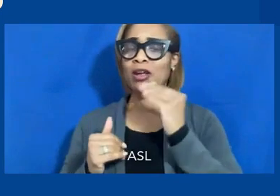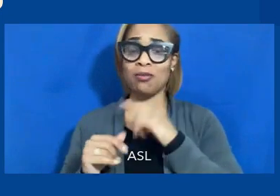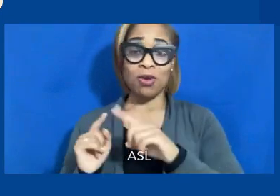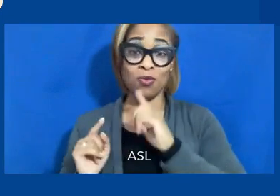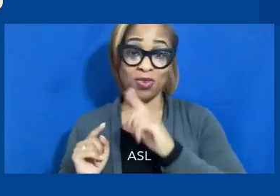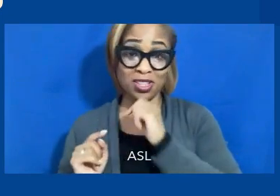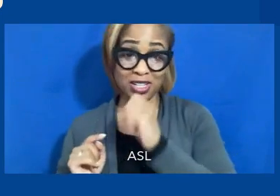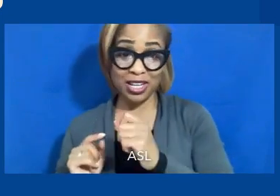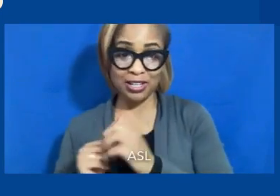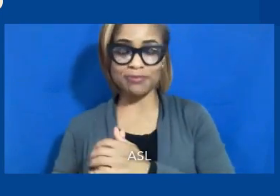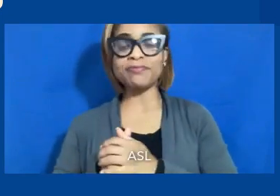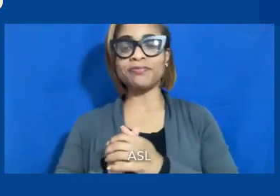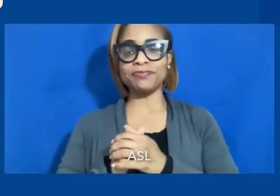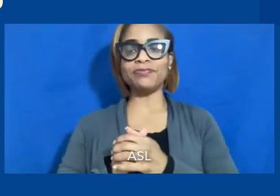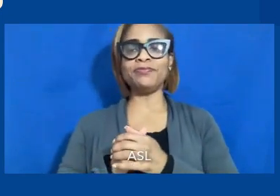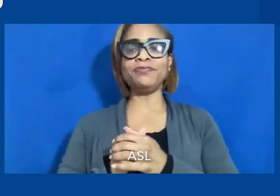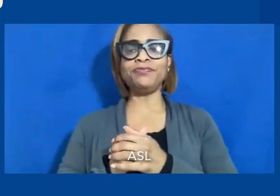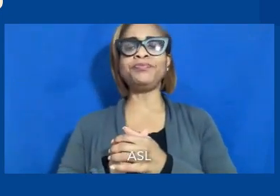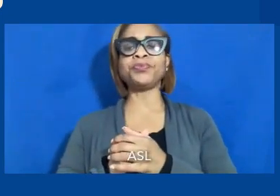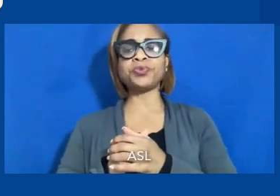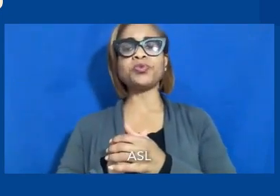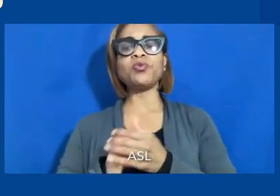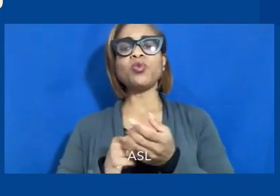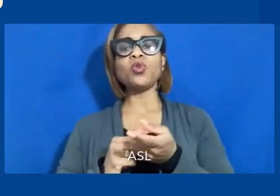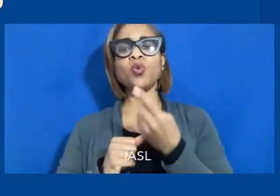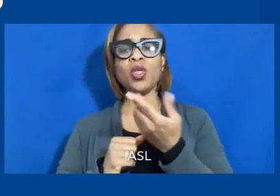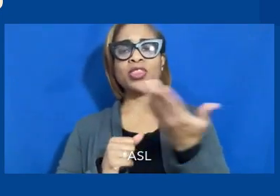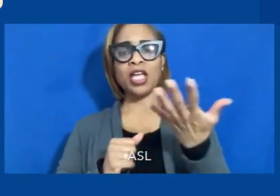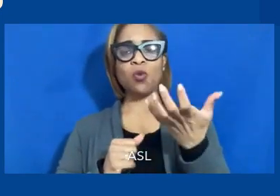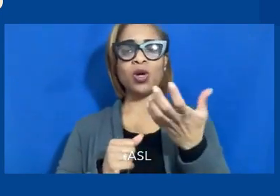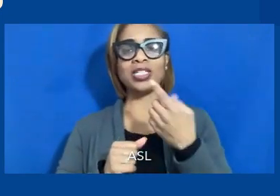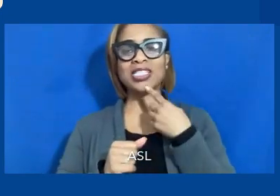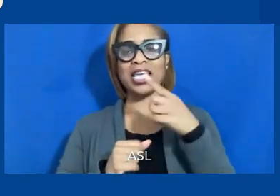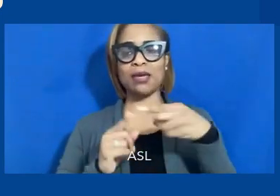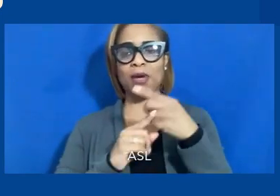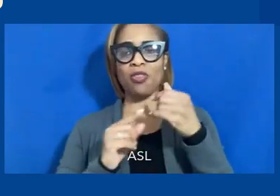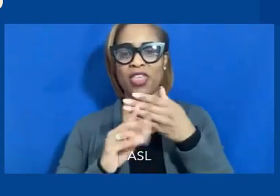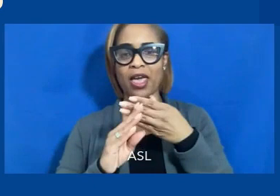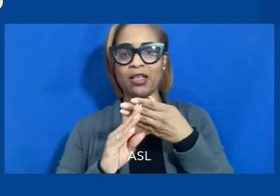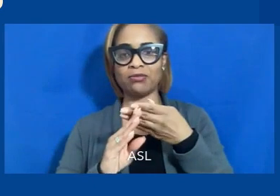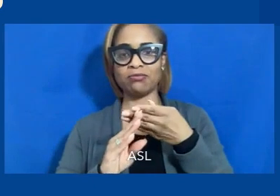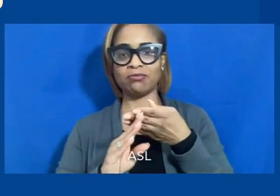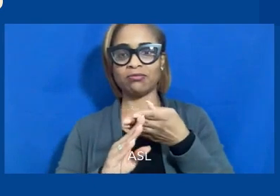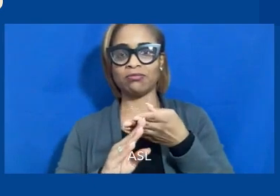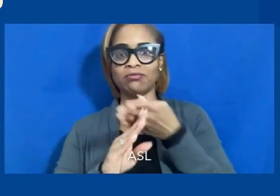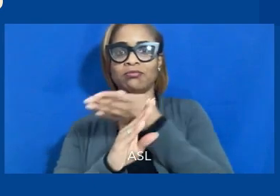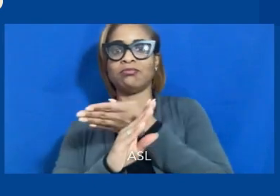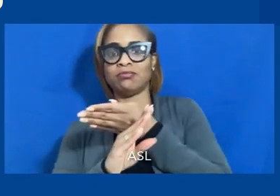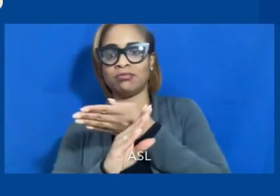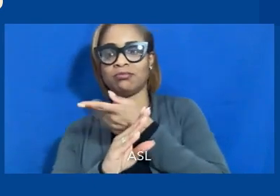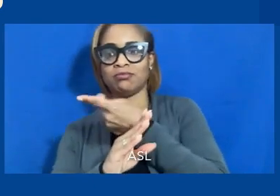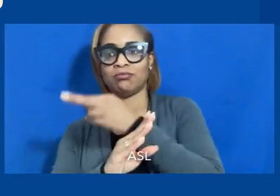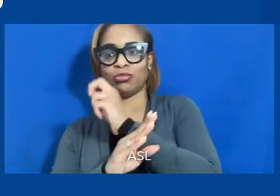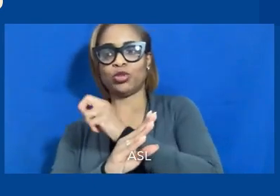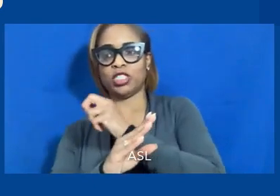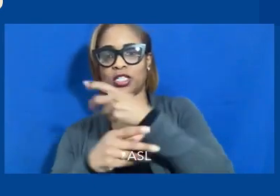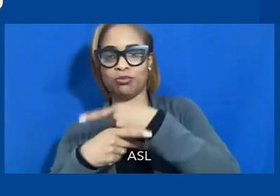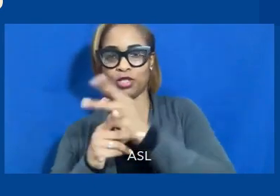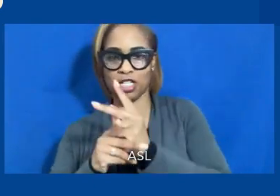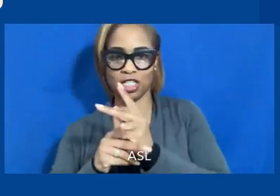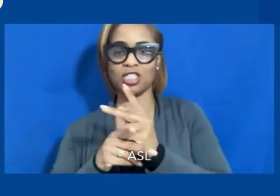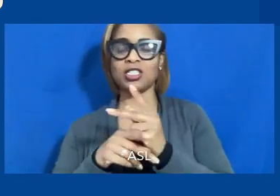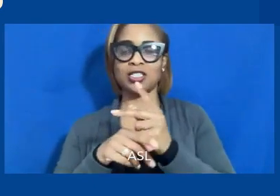think one of my big things I want to say about this pre-production period is it's a time when,